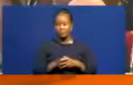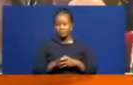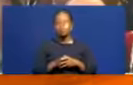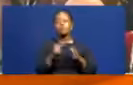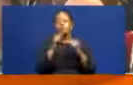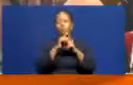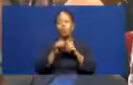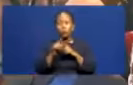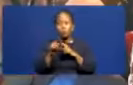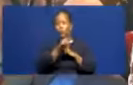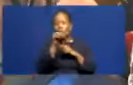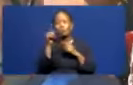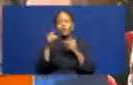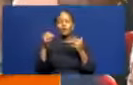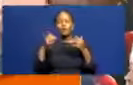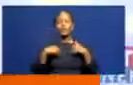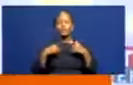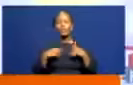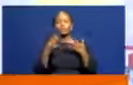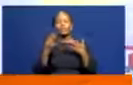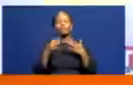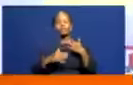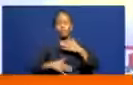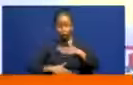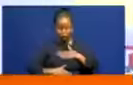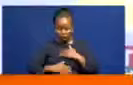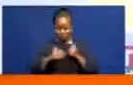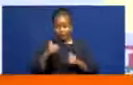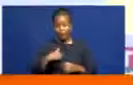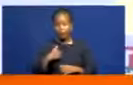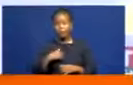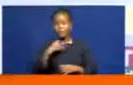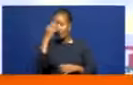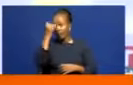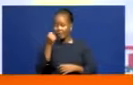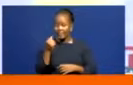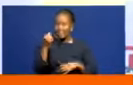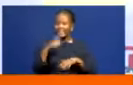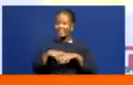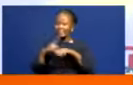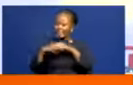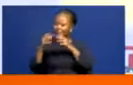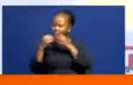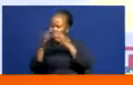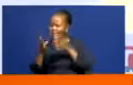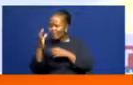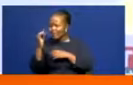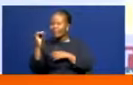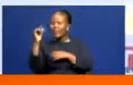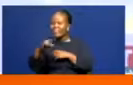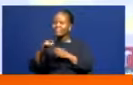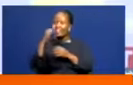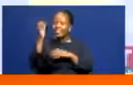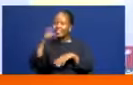And you have dignified me, because now, when I tell the Inspector General of Police something, he will listen to me.